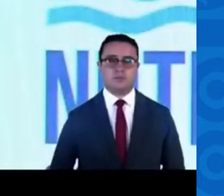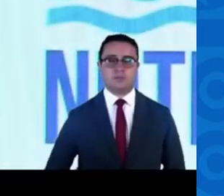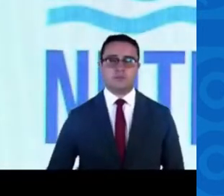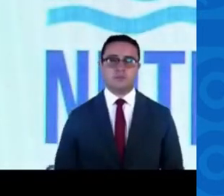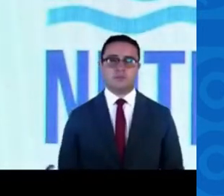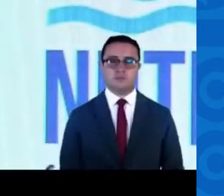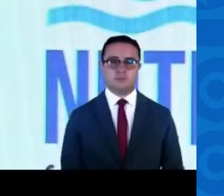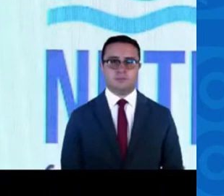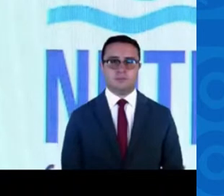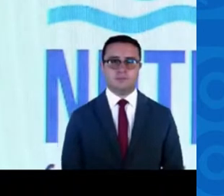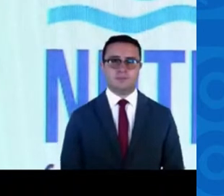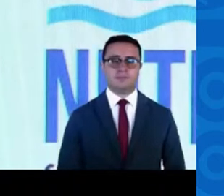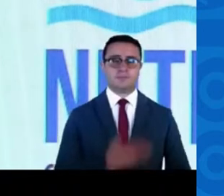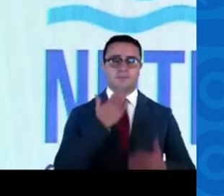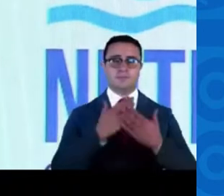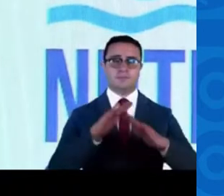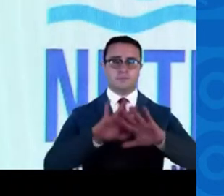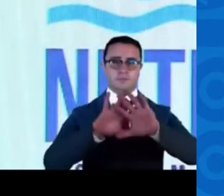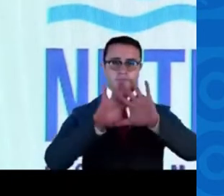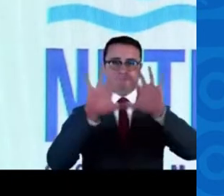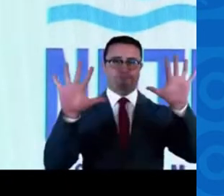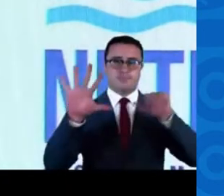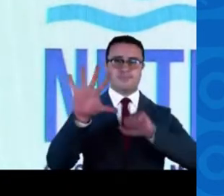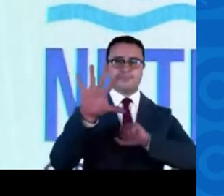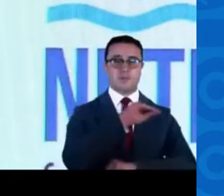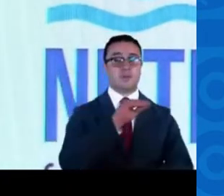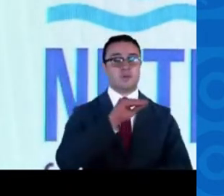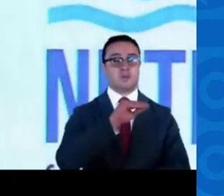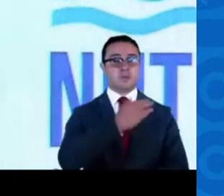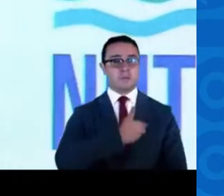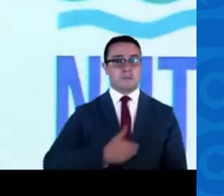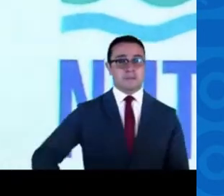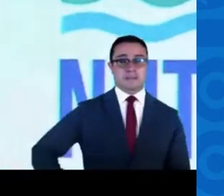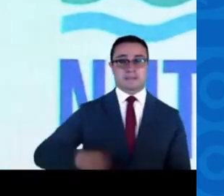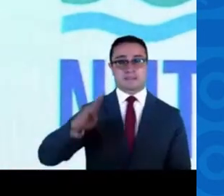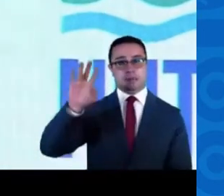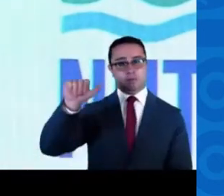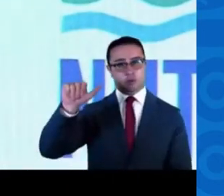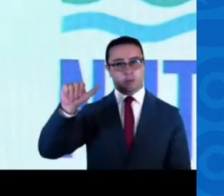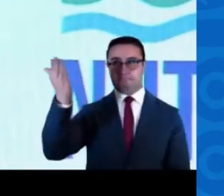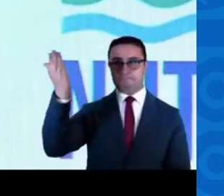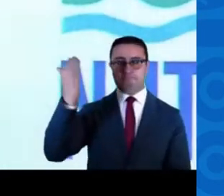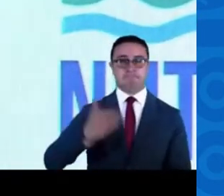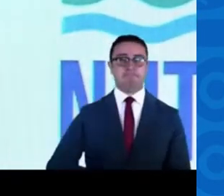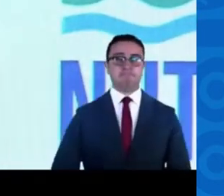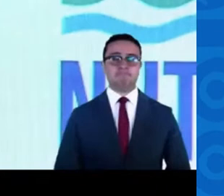Good morning to all of you, First Lady. It is a pleasure.